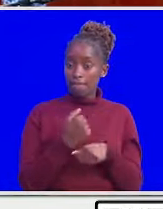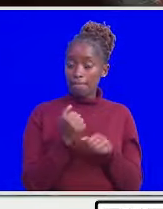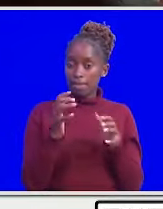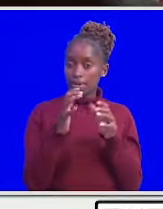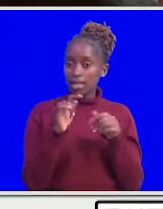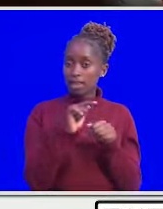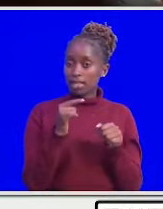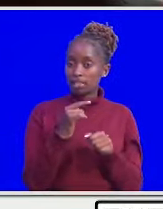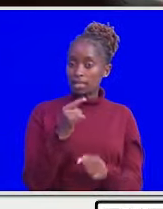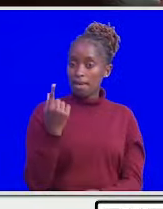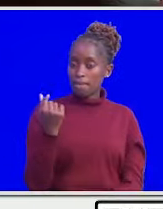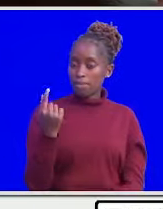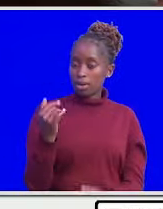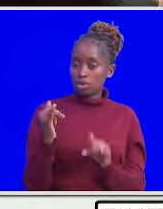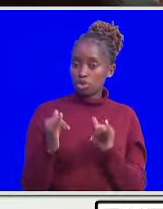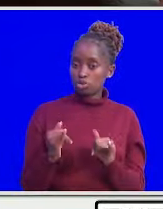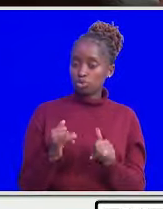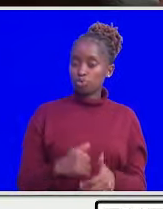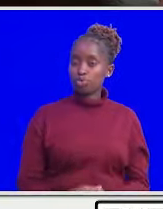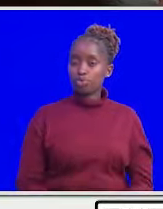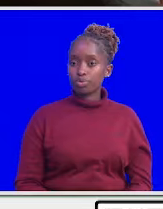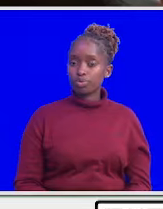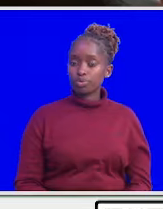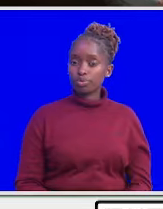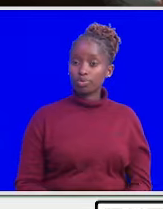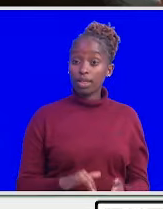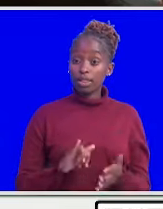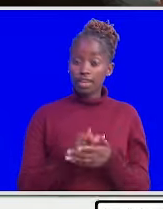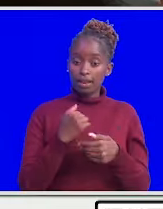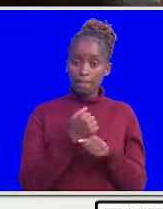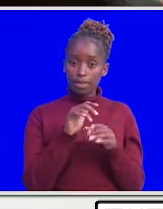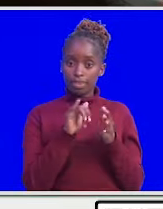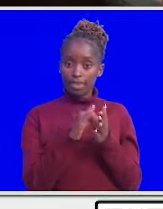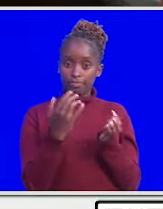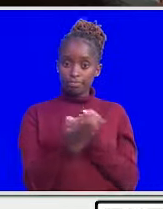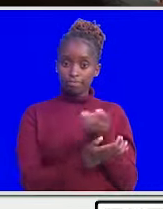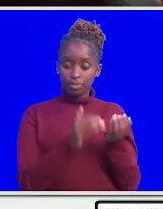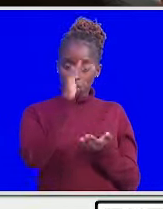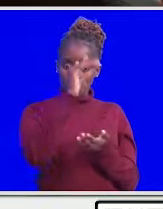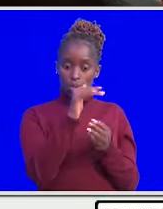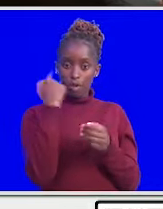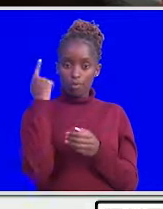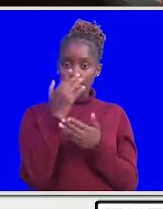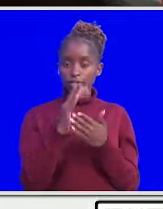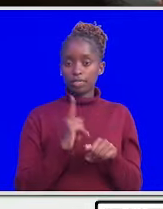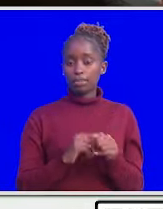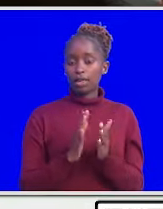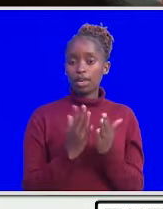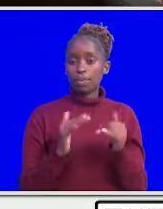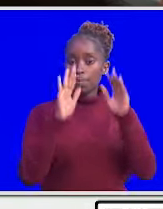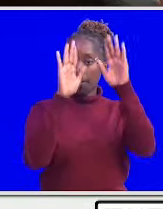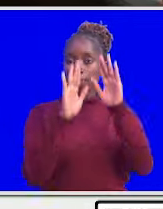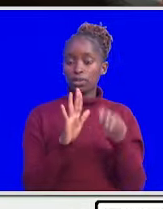notes. This means money supply in the economy reduces over time, and it is therefore critical for